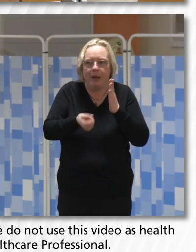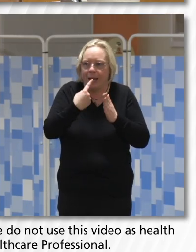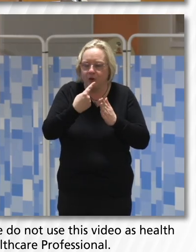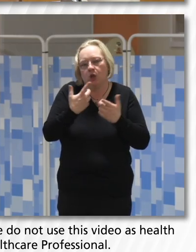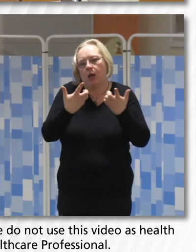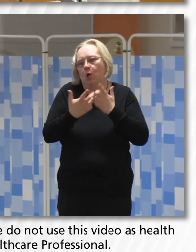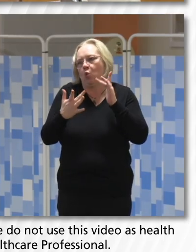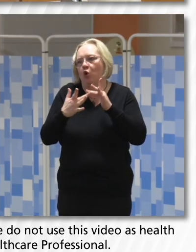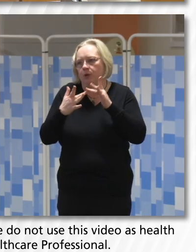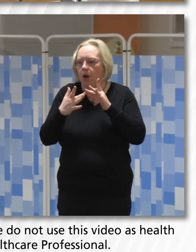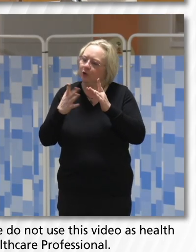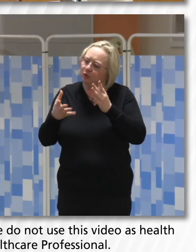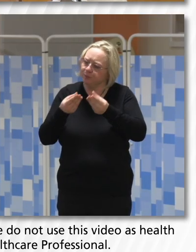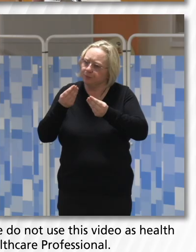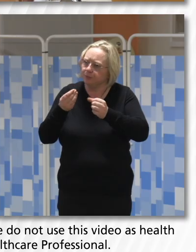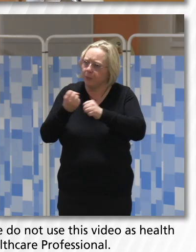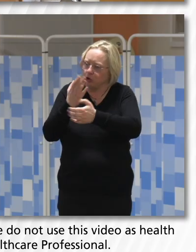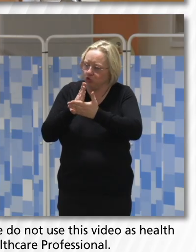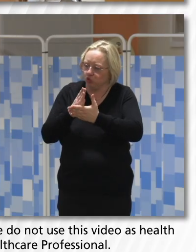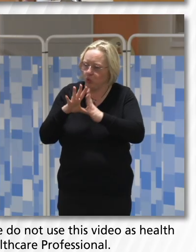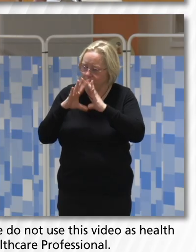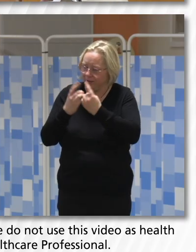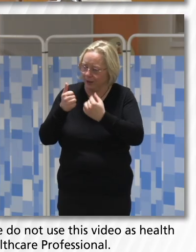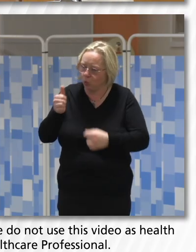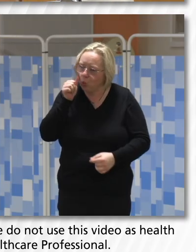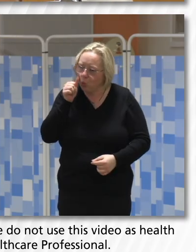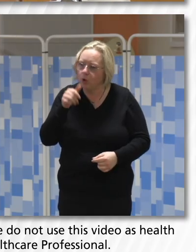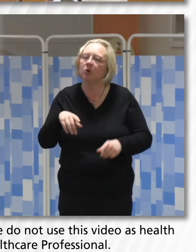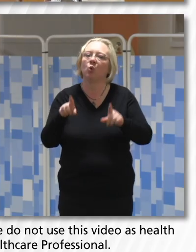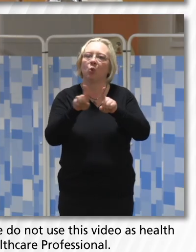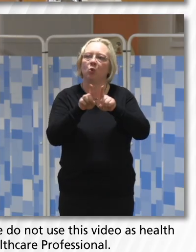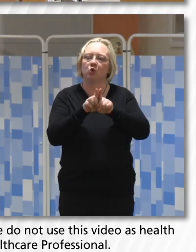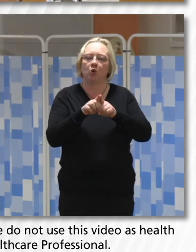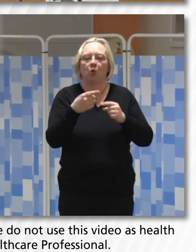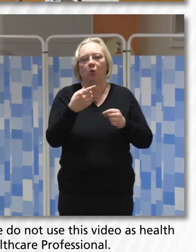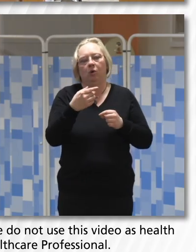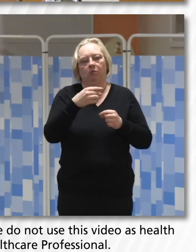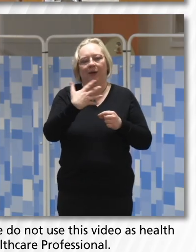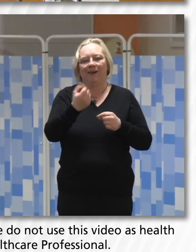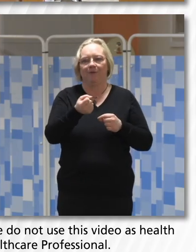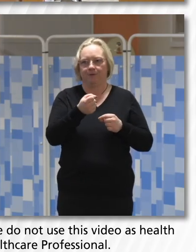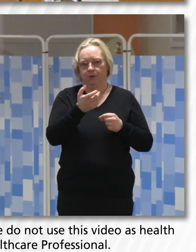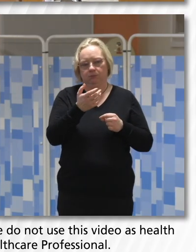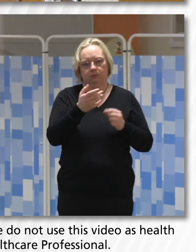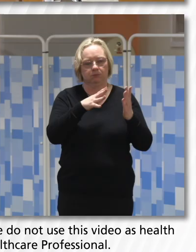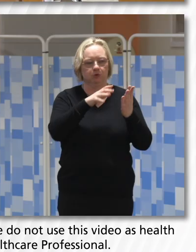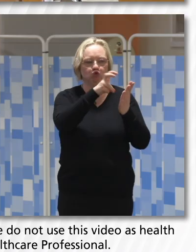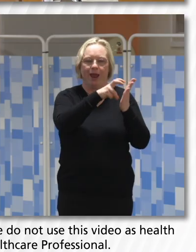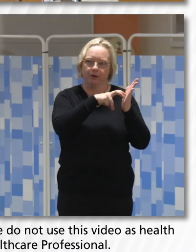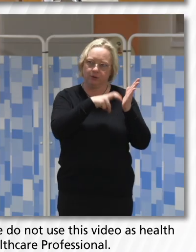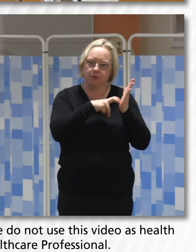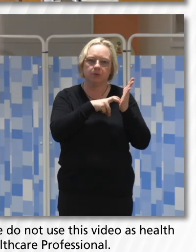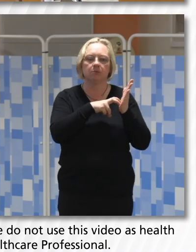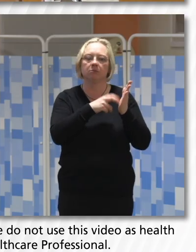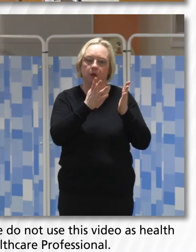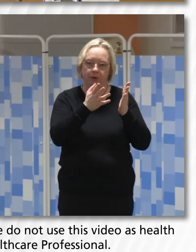it also gives us an opportunity to start an electronic patient contact record, which we document that we've spoken to that patient